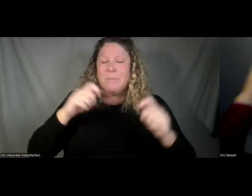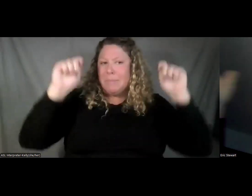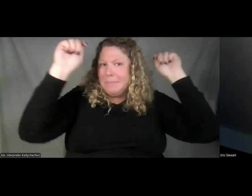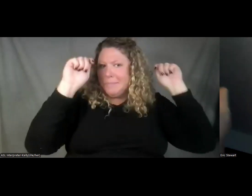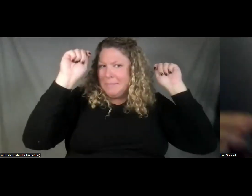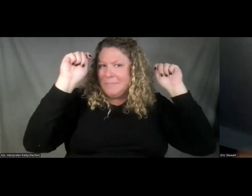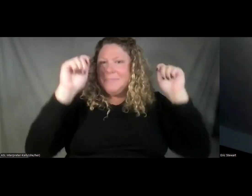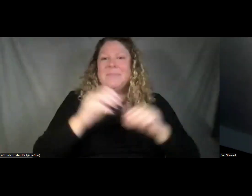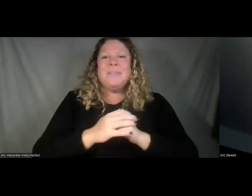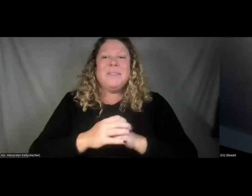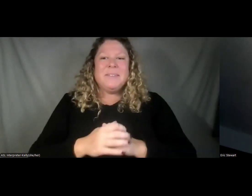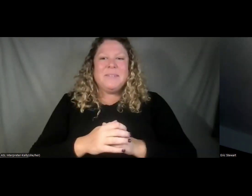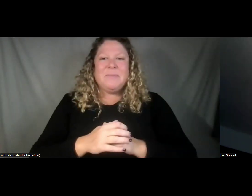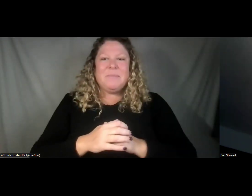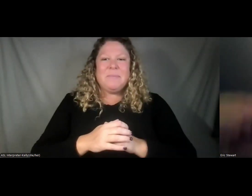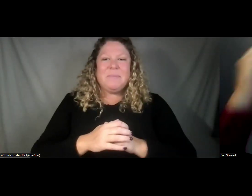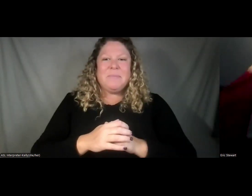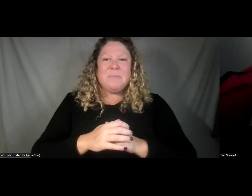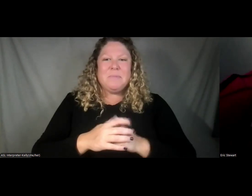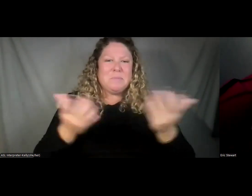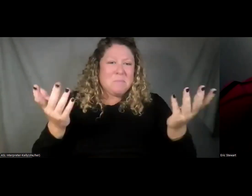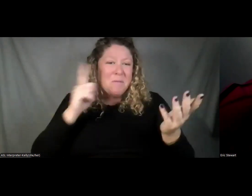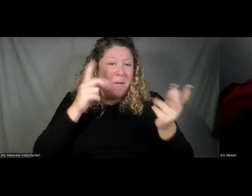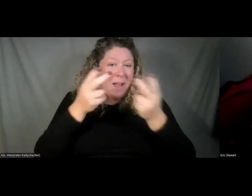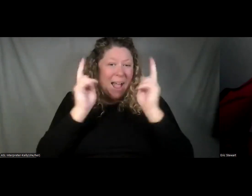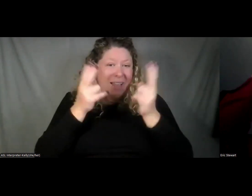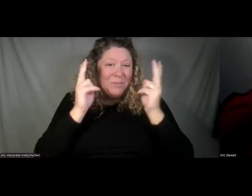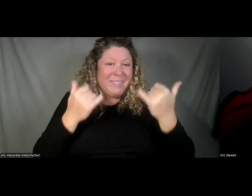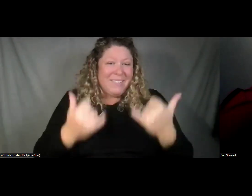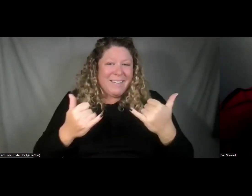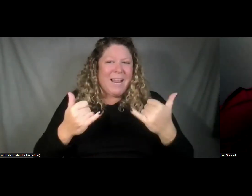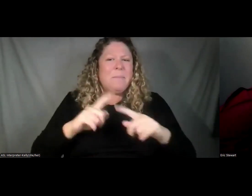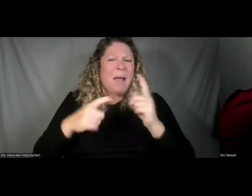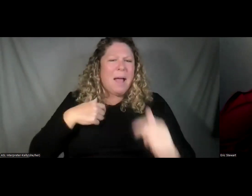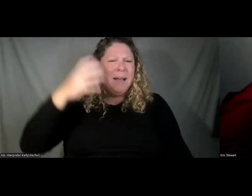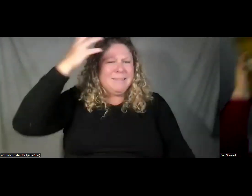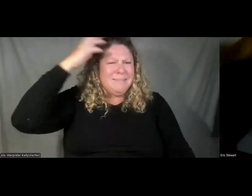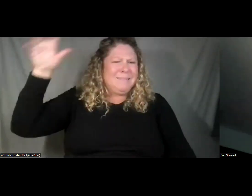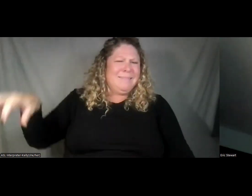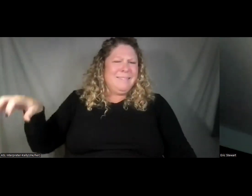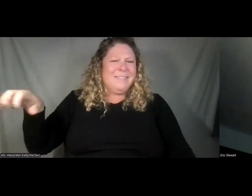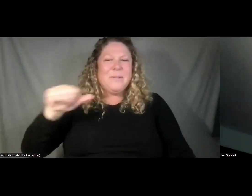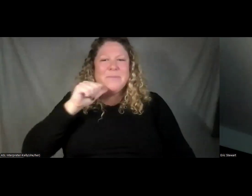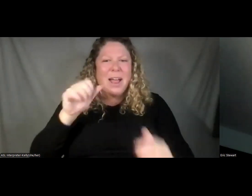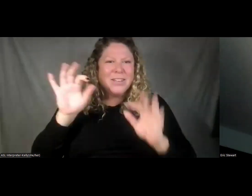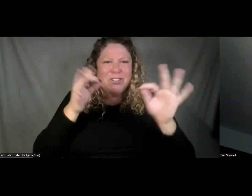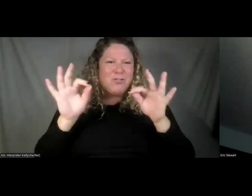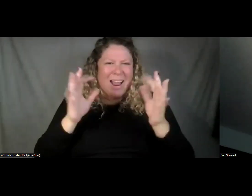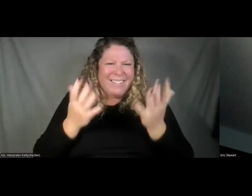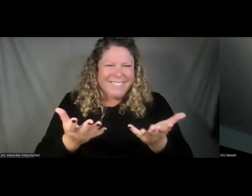as a tribute to Halloween. I'm going to go ahead and take that off so that I don't get too distracted about being a pirate today.